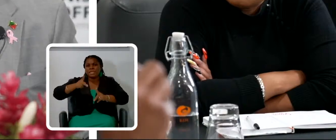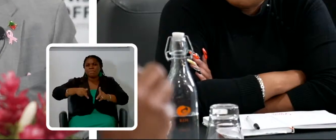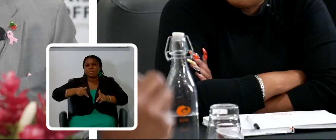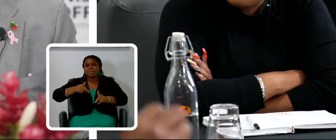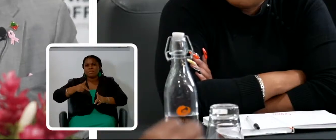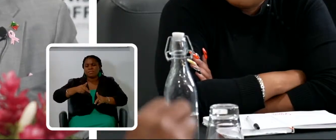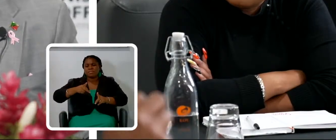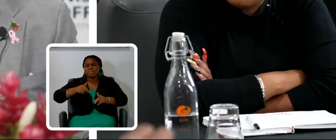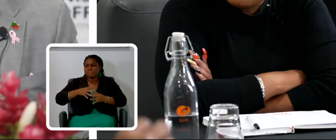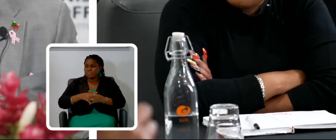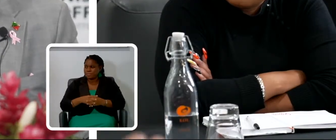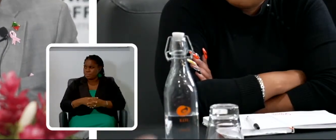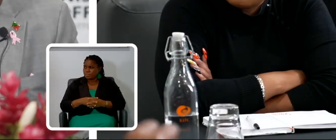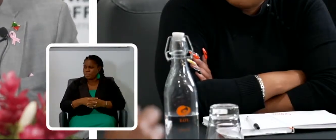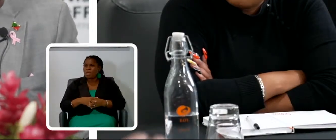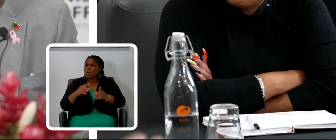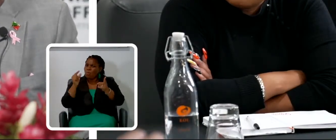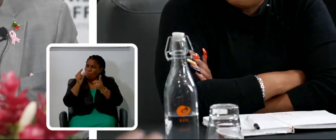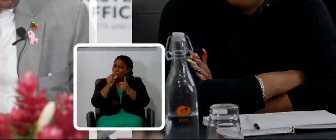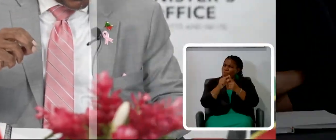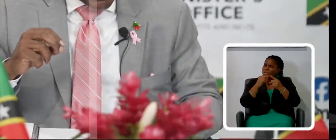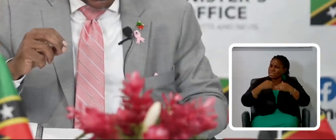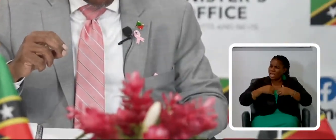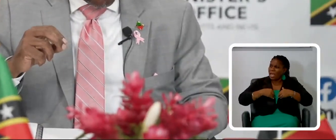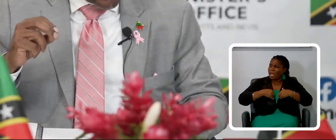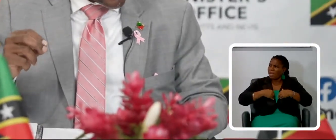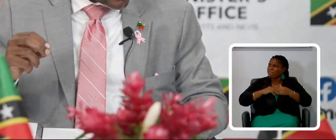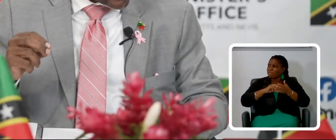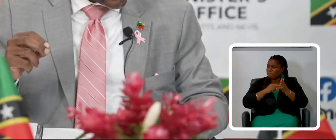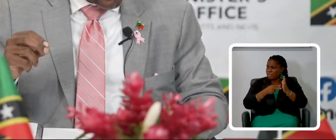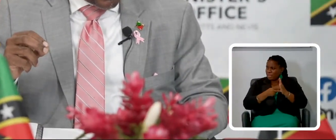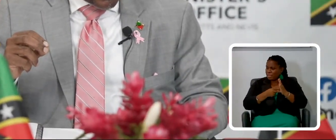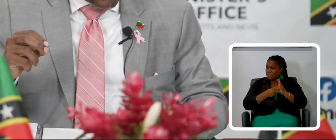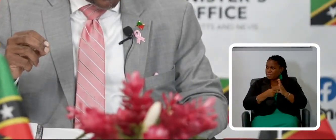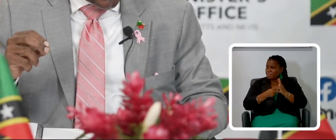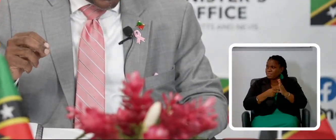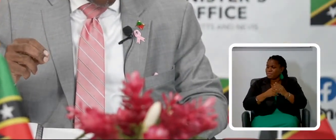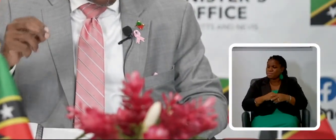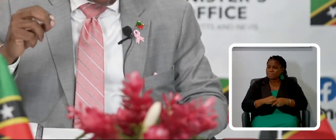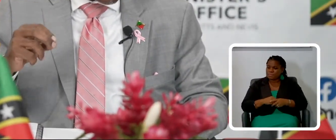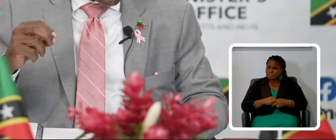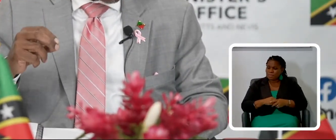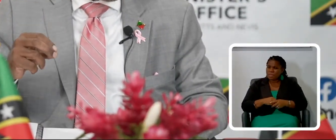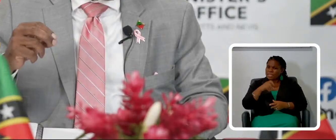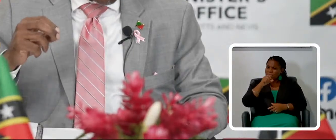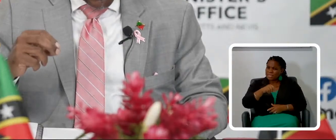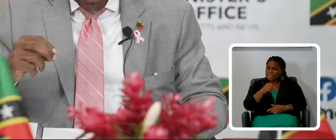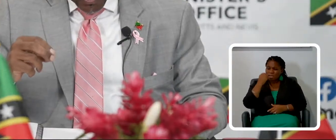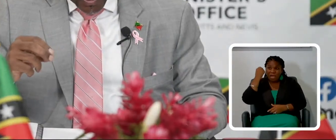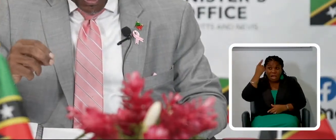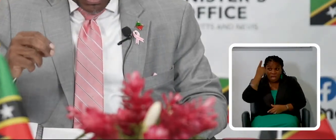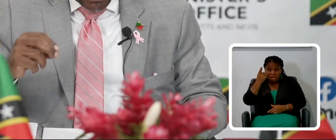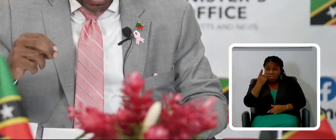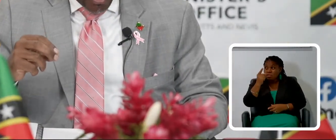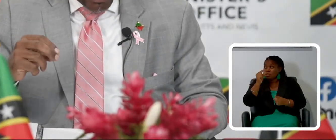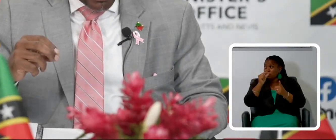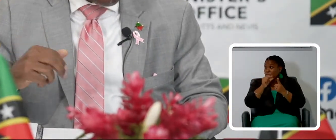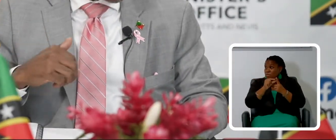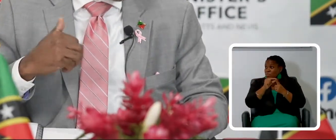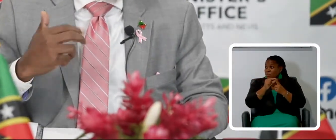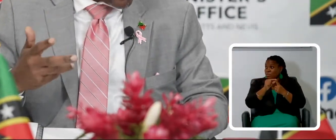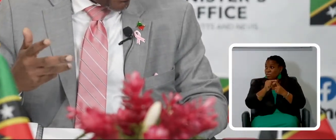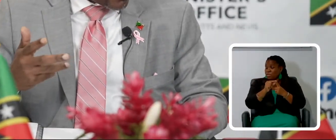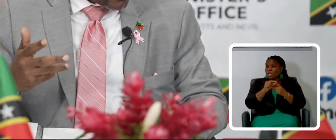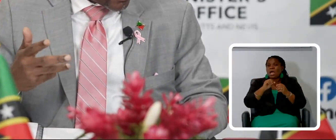And the meaning of words determine to a great extent policies. The understanding of words, those words determine how